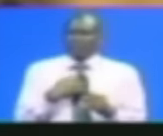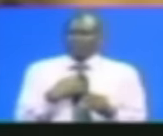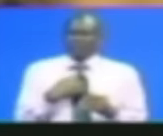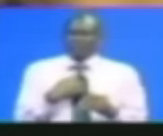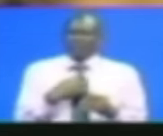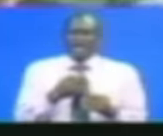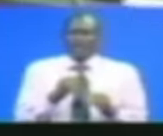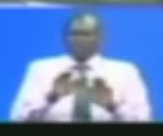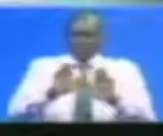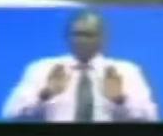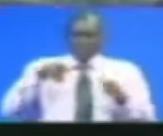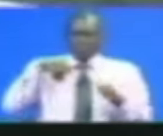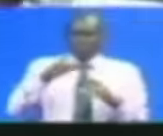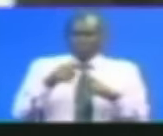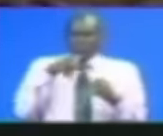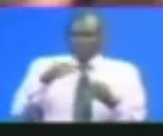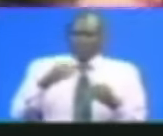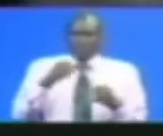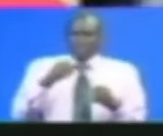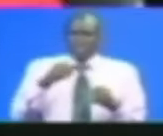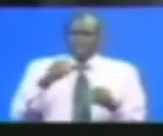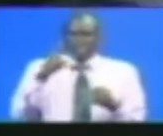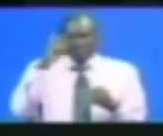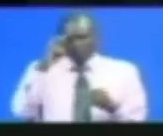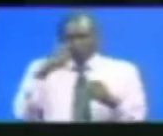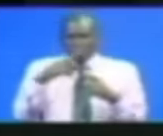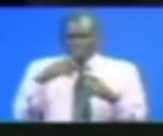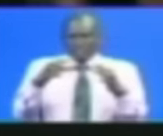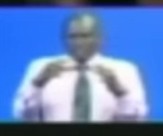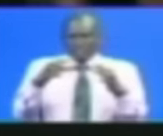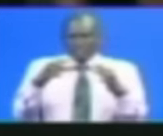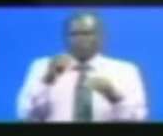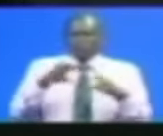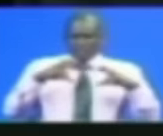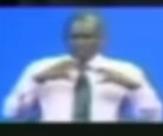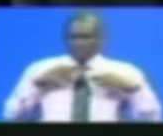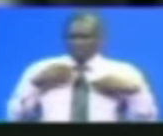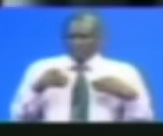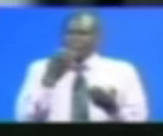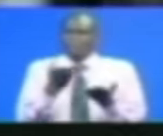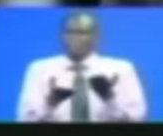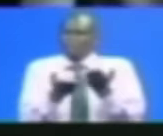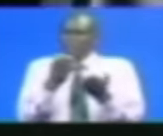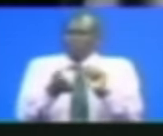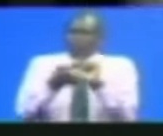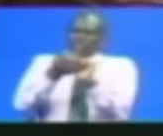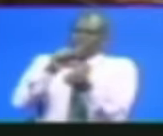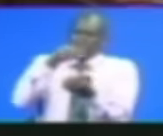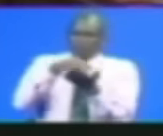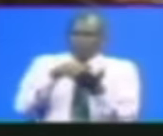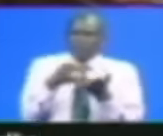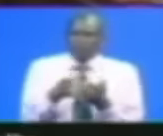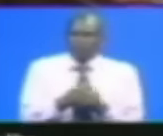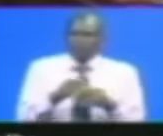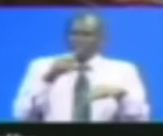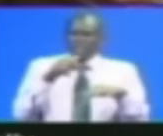to distance itself from these allegations, but the statement of admission perhaps changes the scenario.